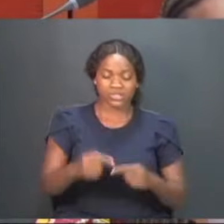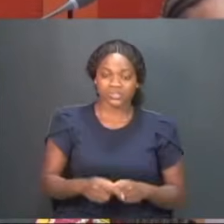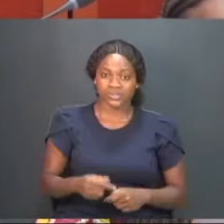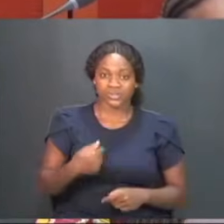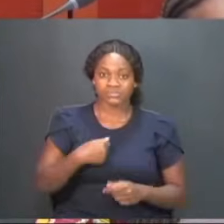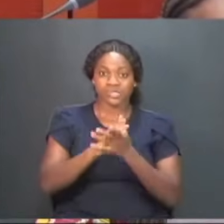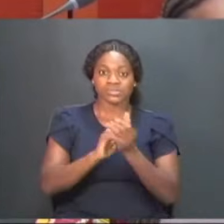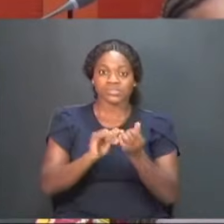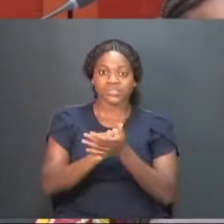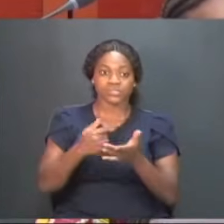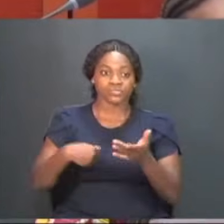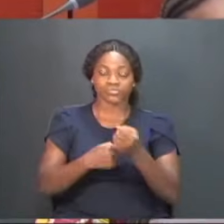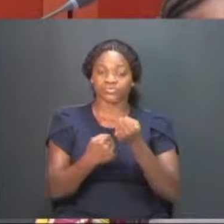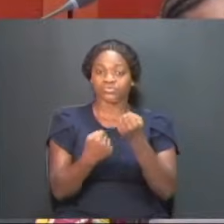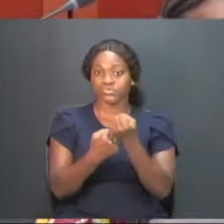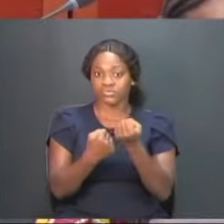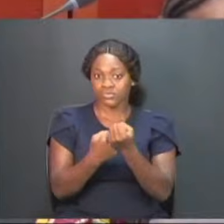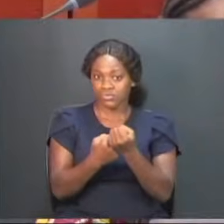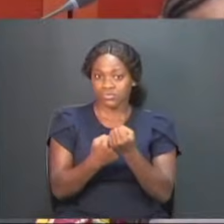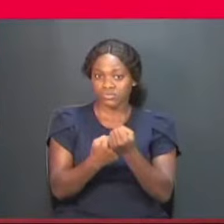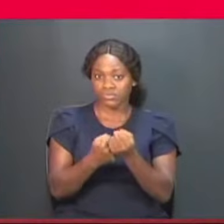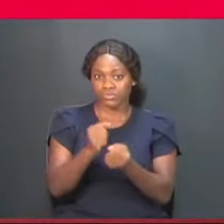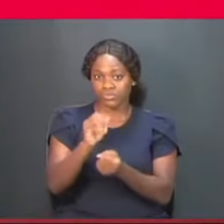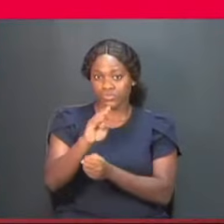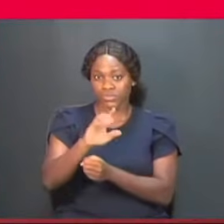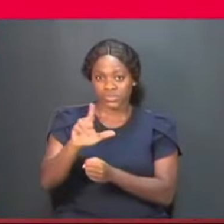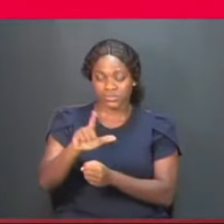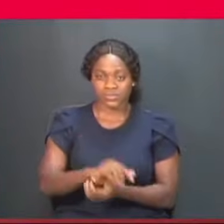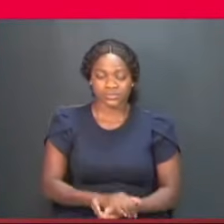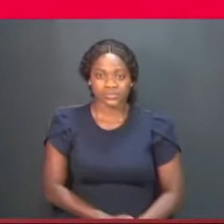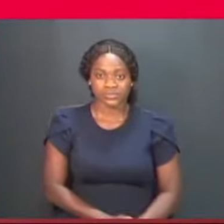and get work going.